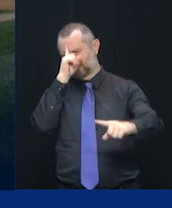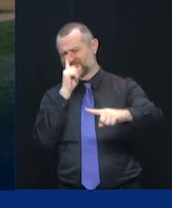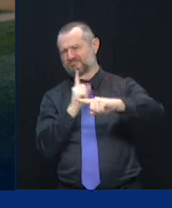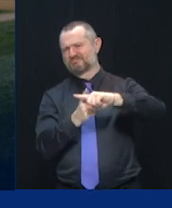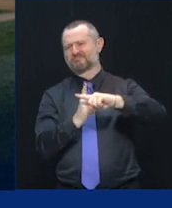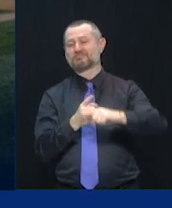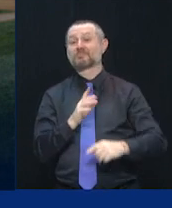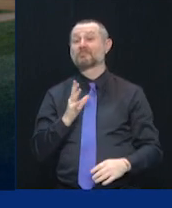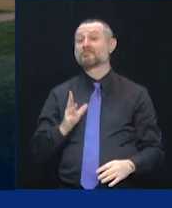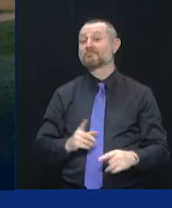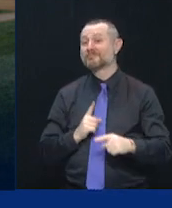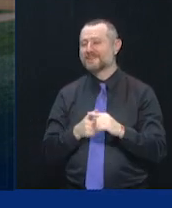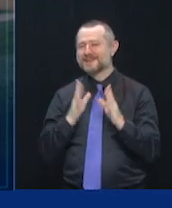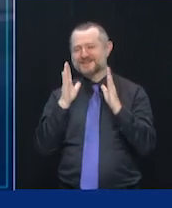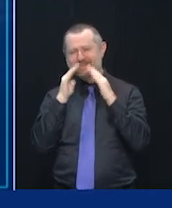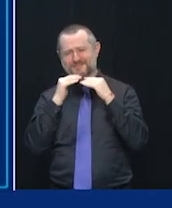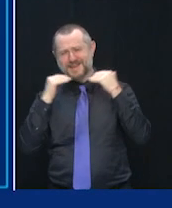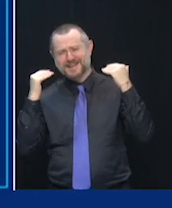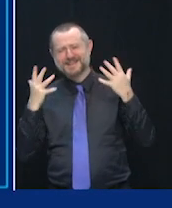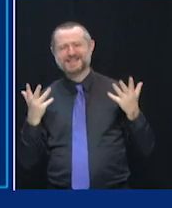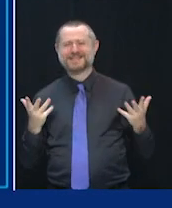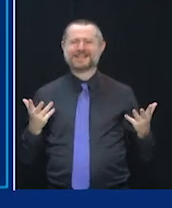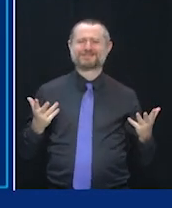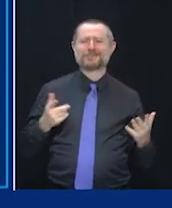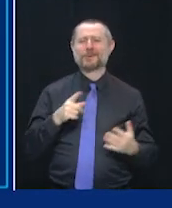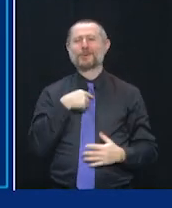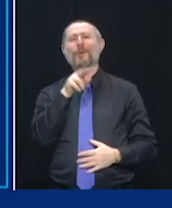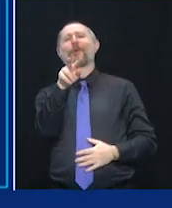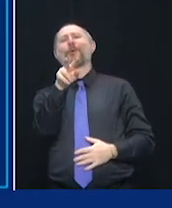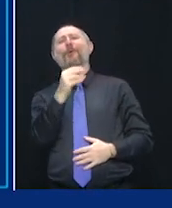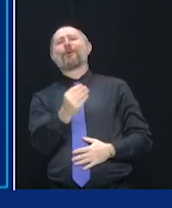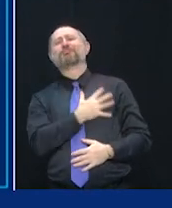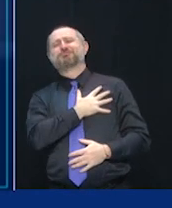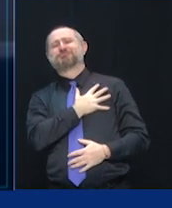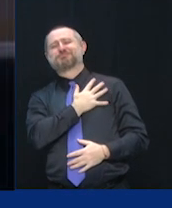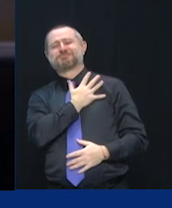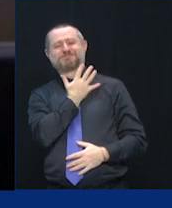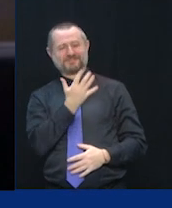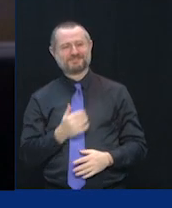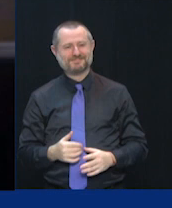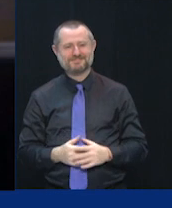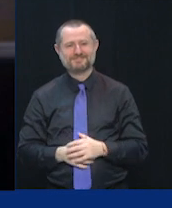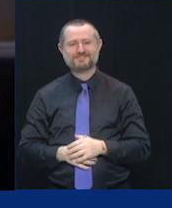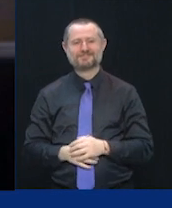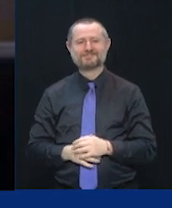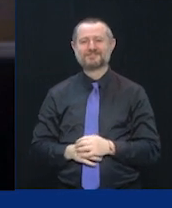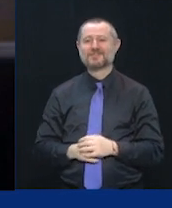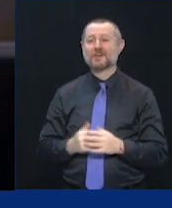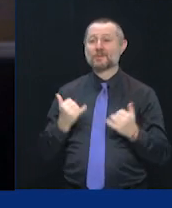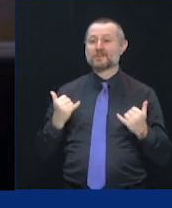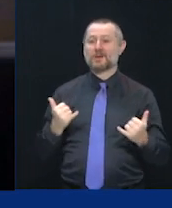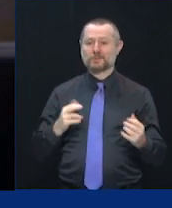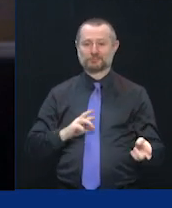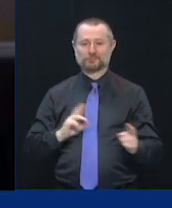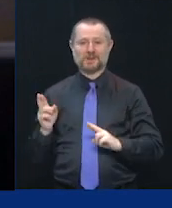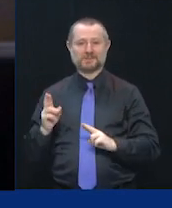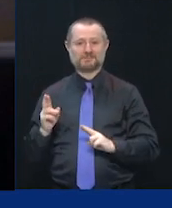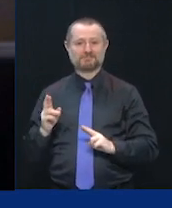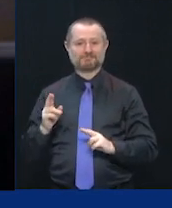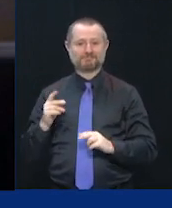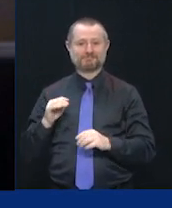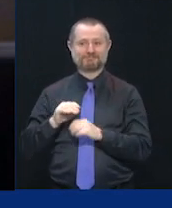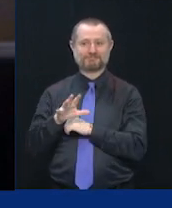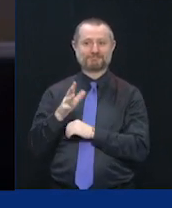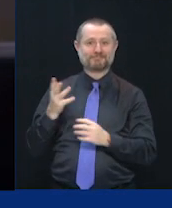He just has an infectious smile. And we have with us today the president